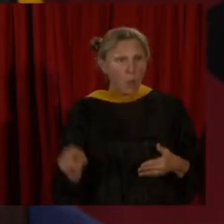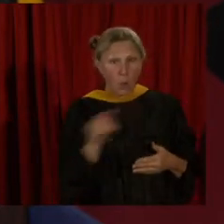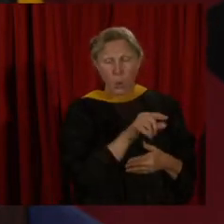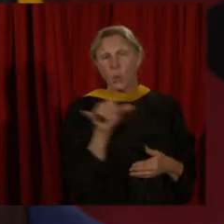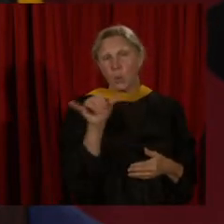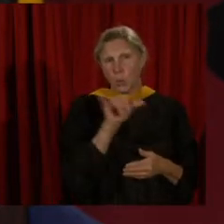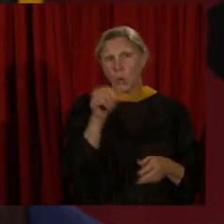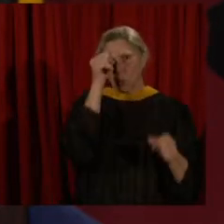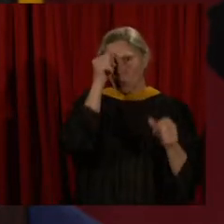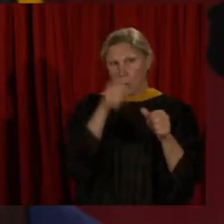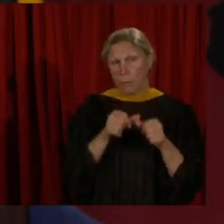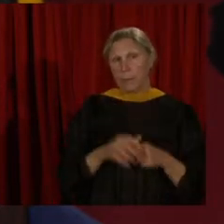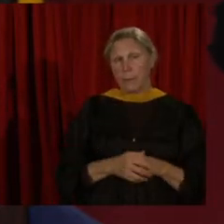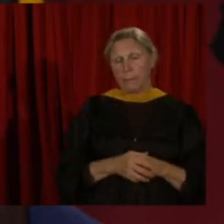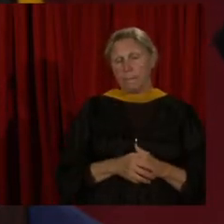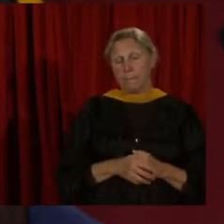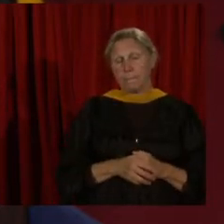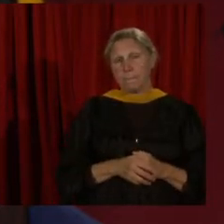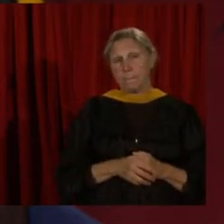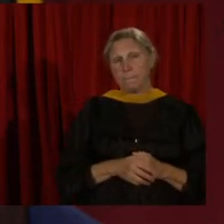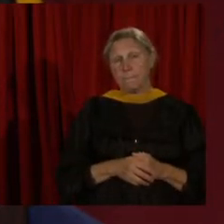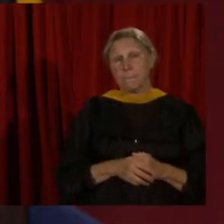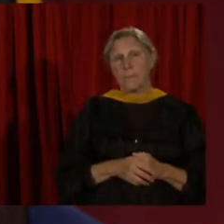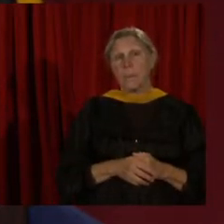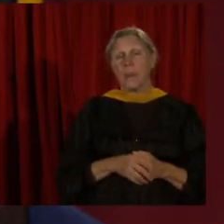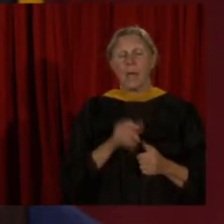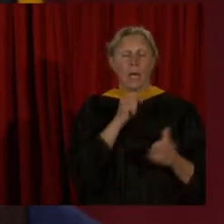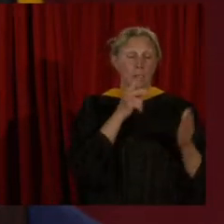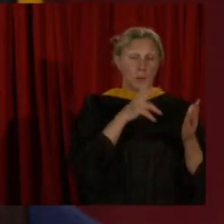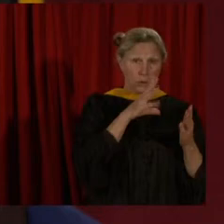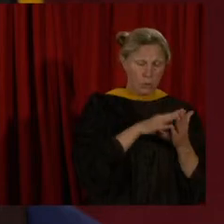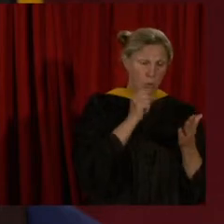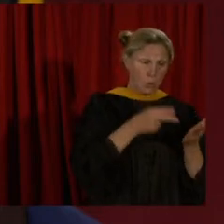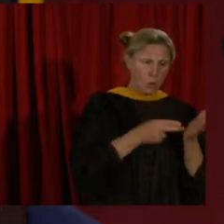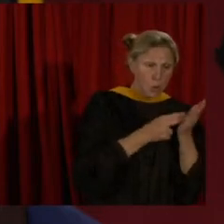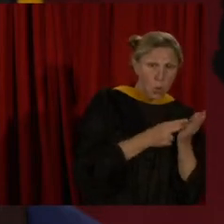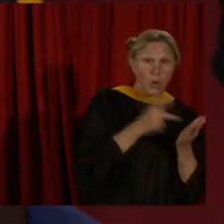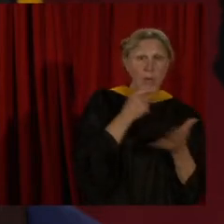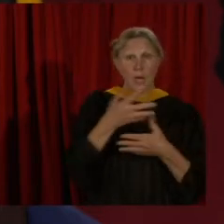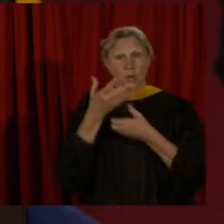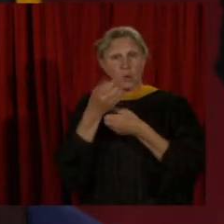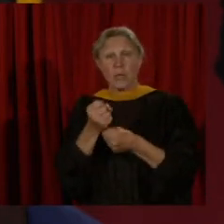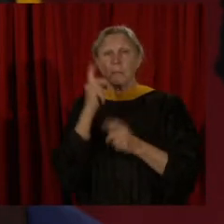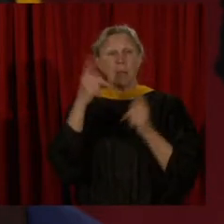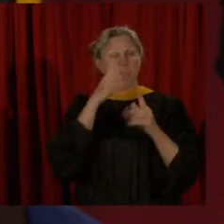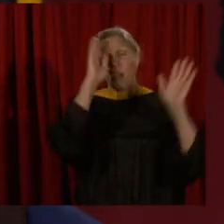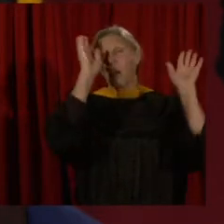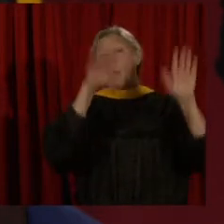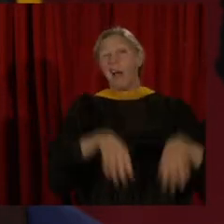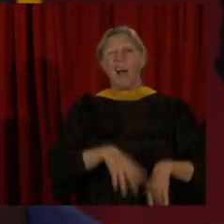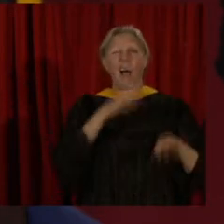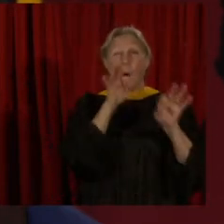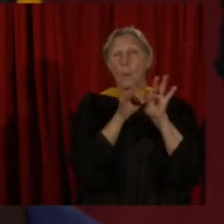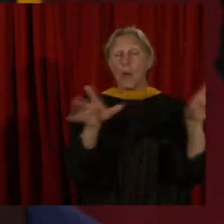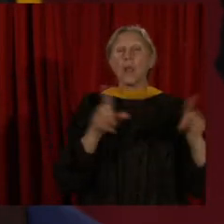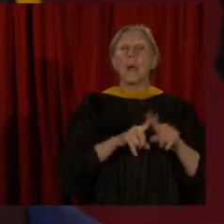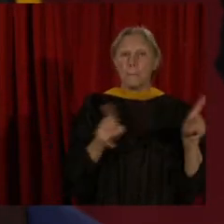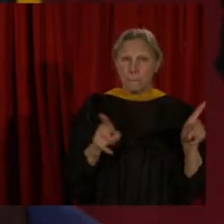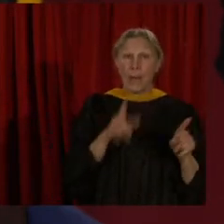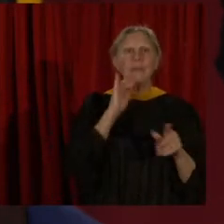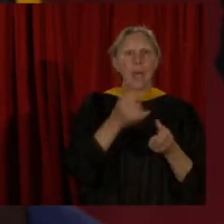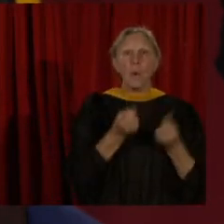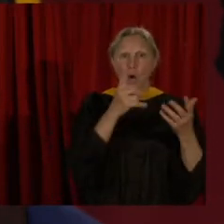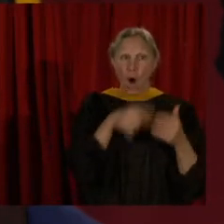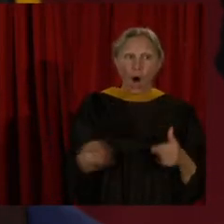to remember that. Integrity and trust are often taken for granted, but they will make or break